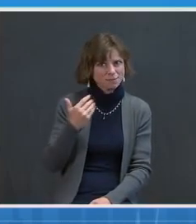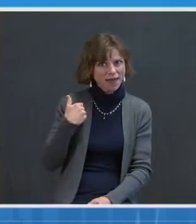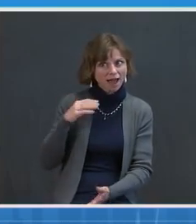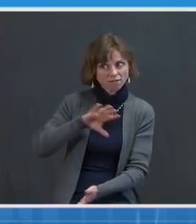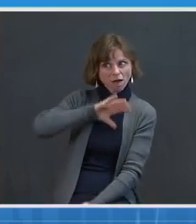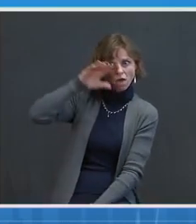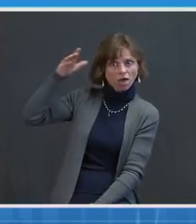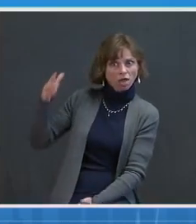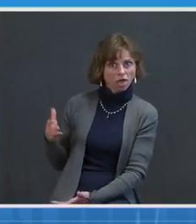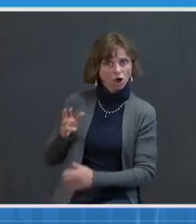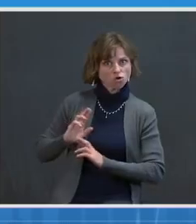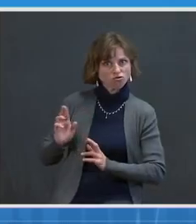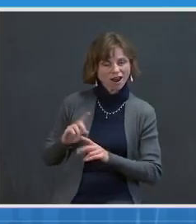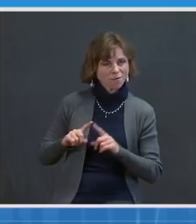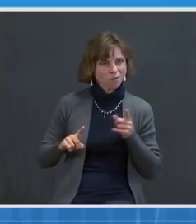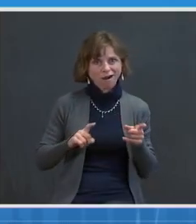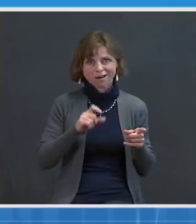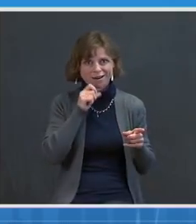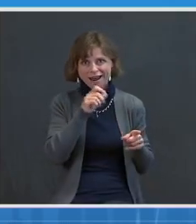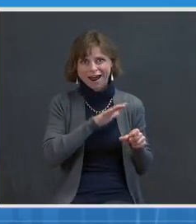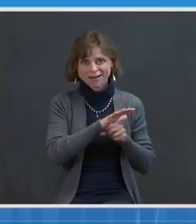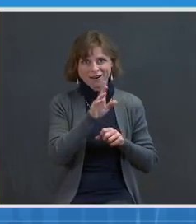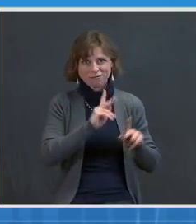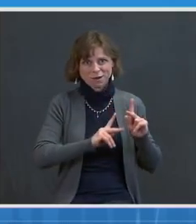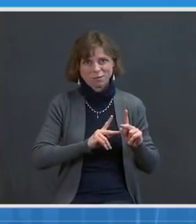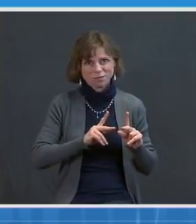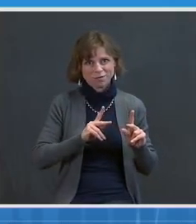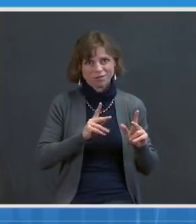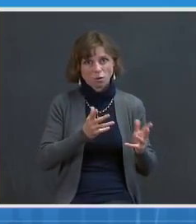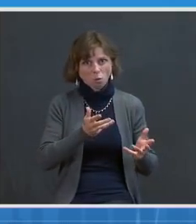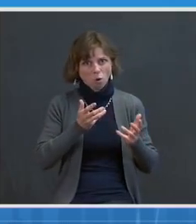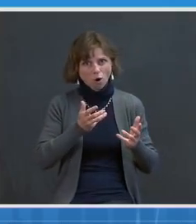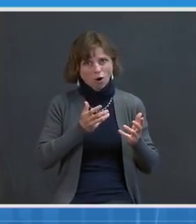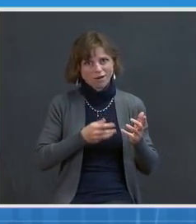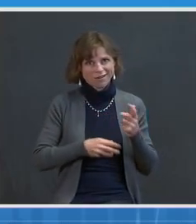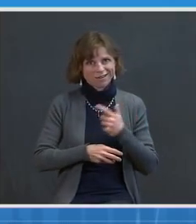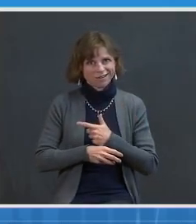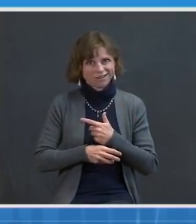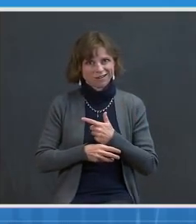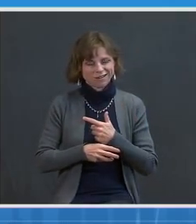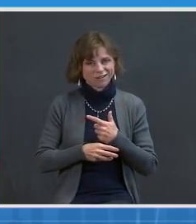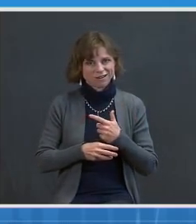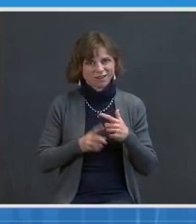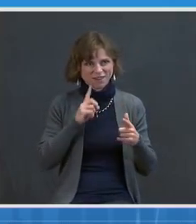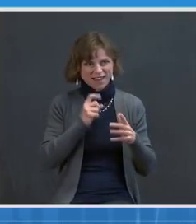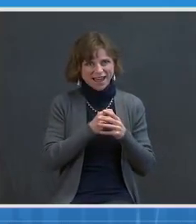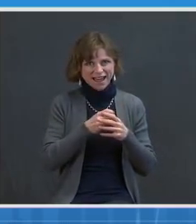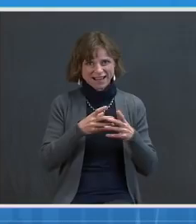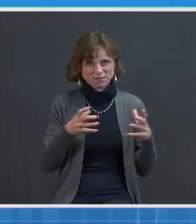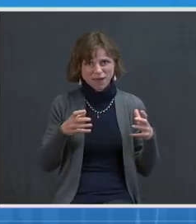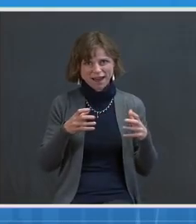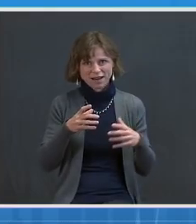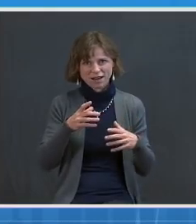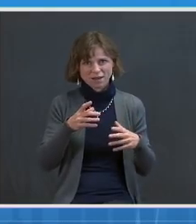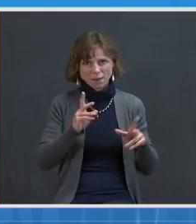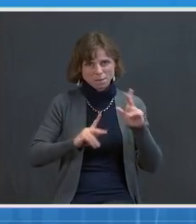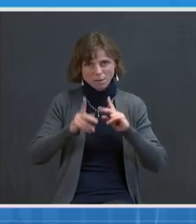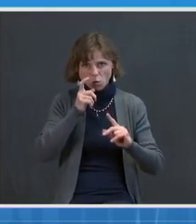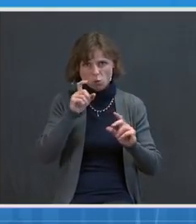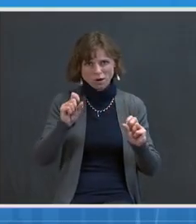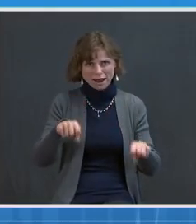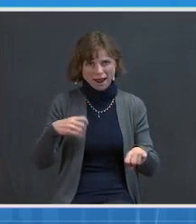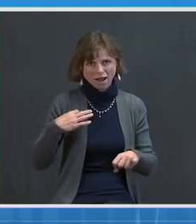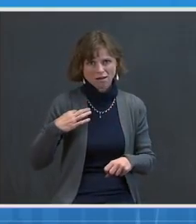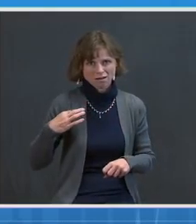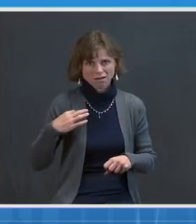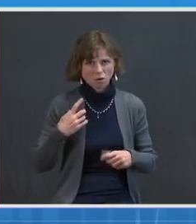than demand, and the states then have been expanding their population who's eligible. So I'm wondering what you guys are seeing, and then of